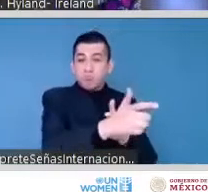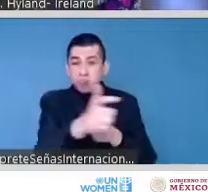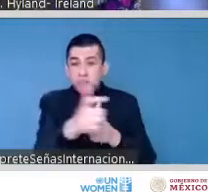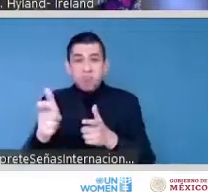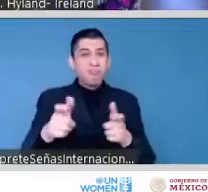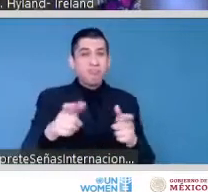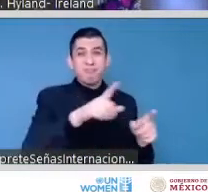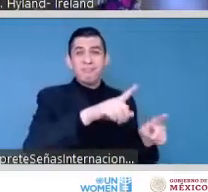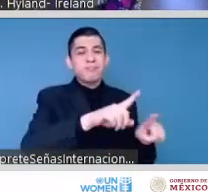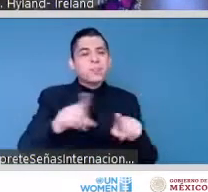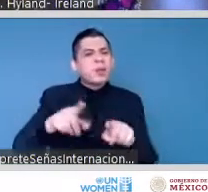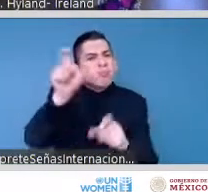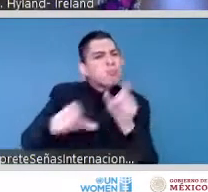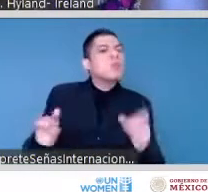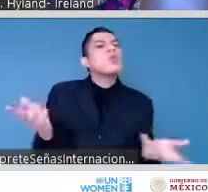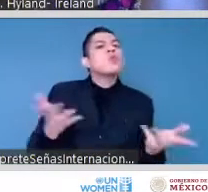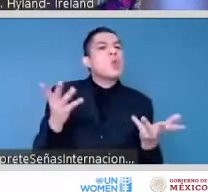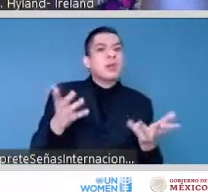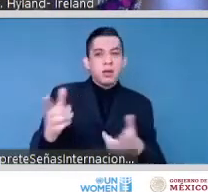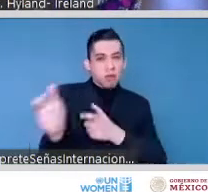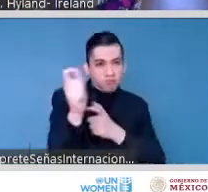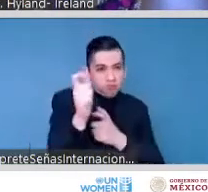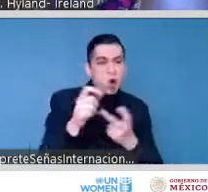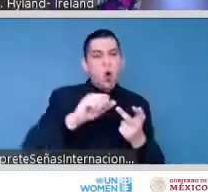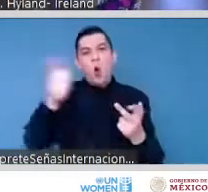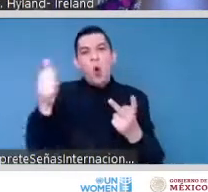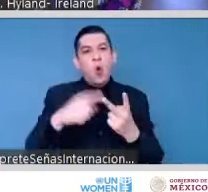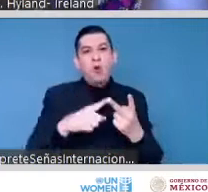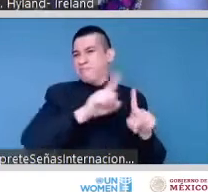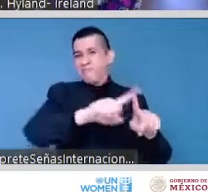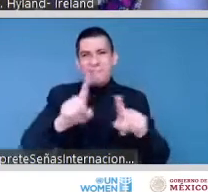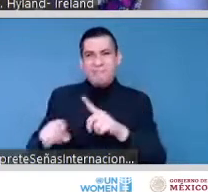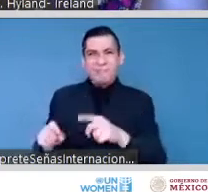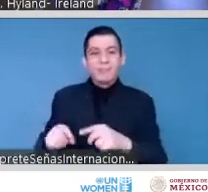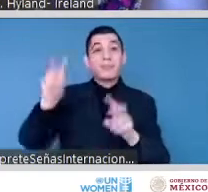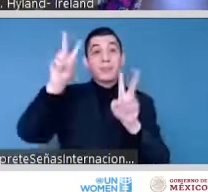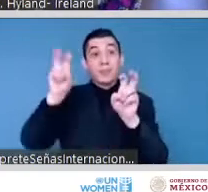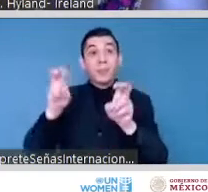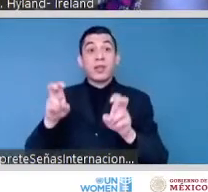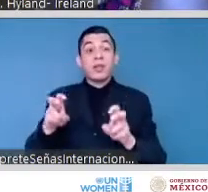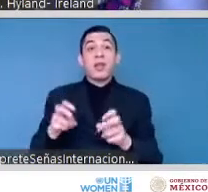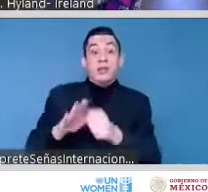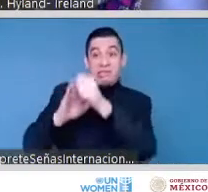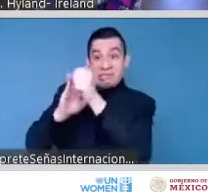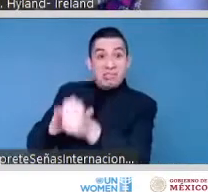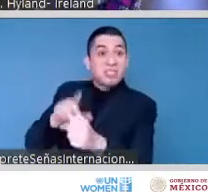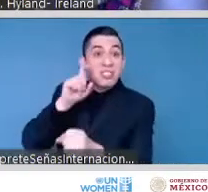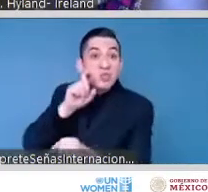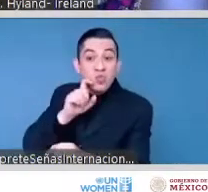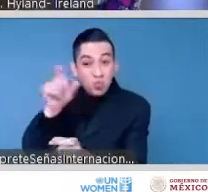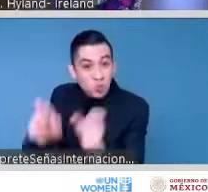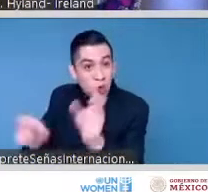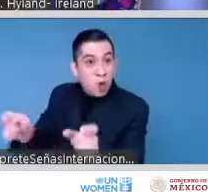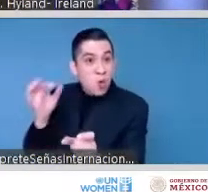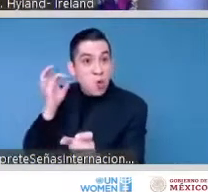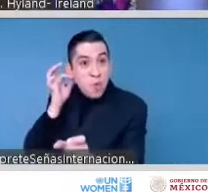But IHL and women, peace and security contain different norms. So what are the key opportunities right now? Well, firstly,